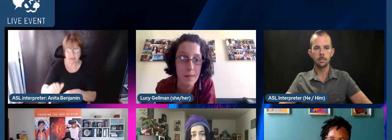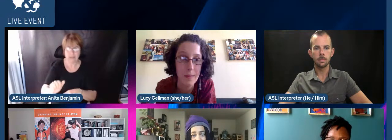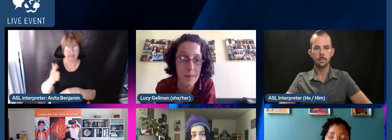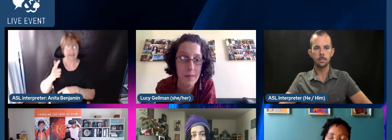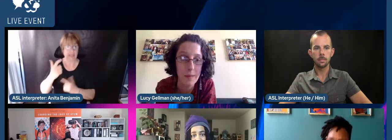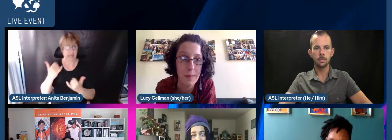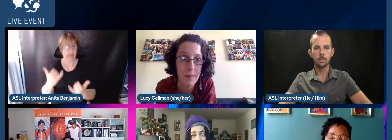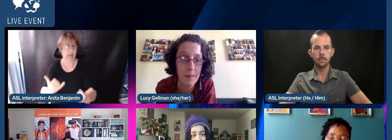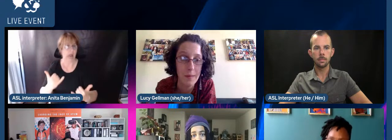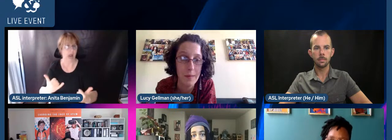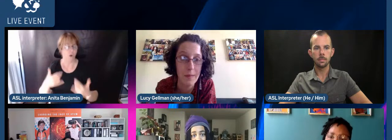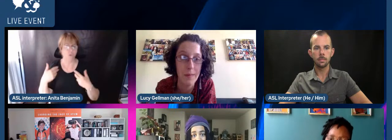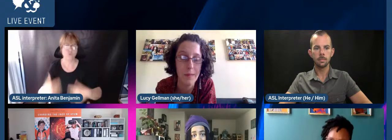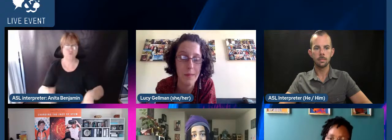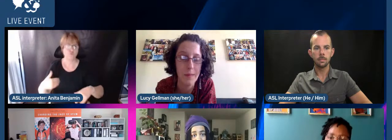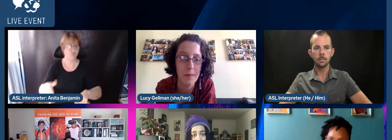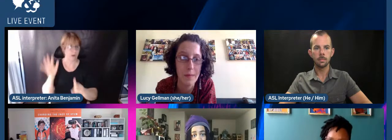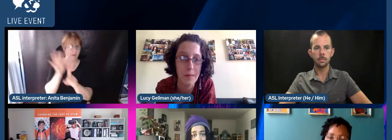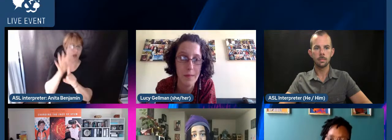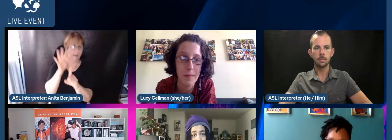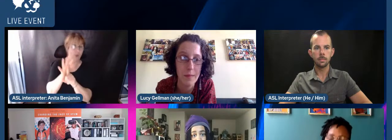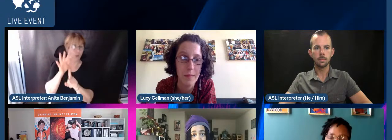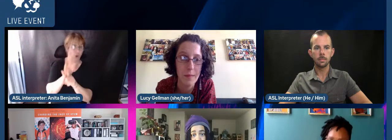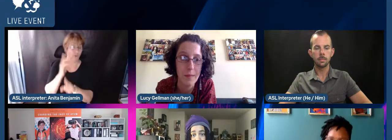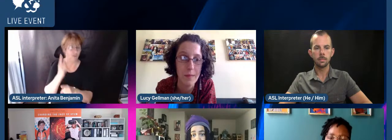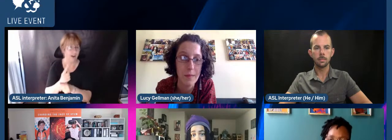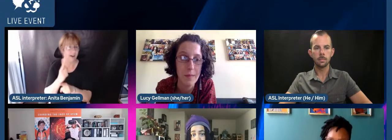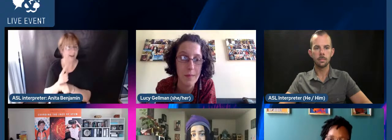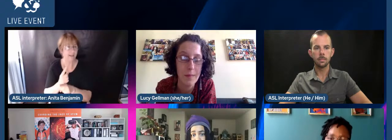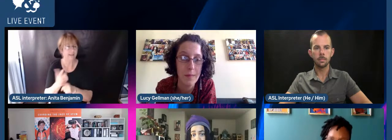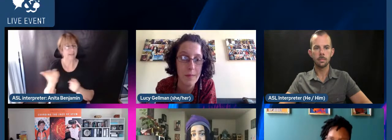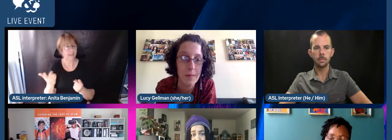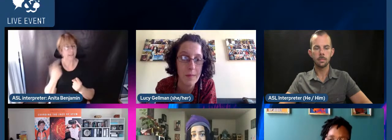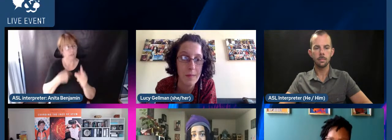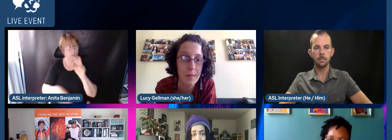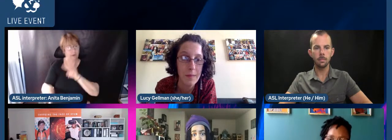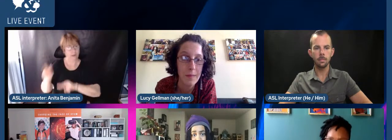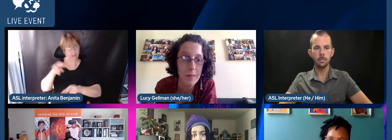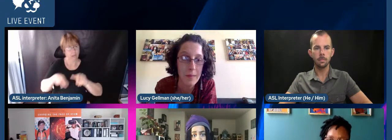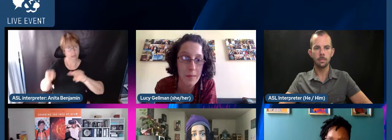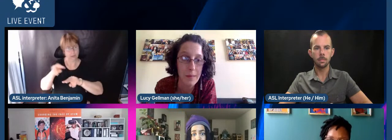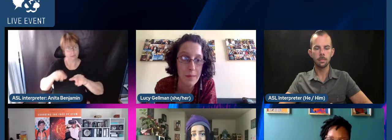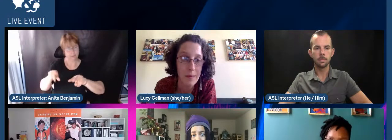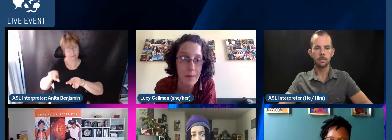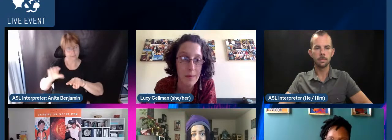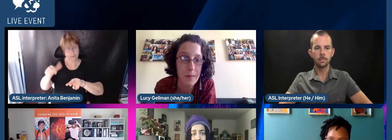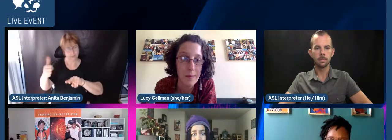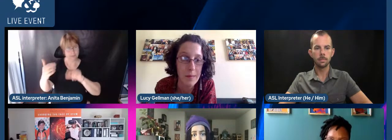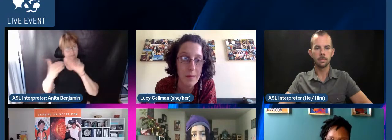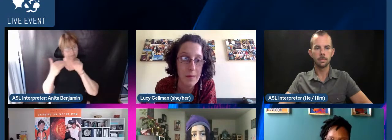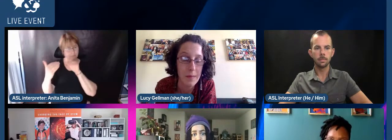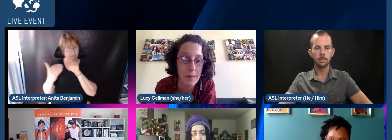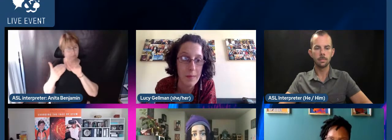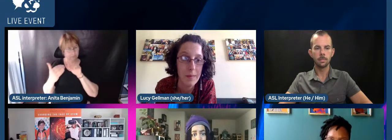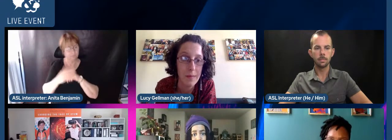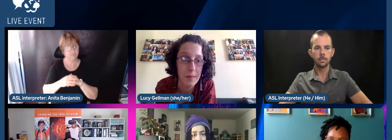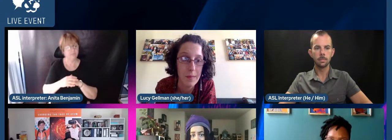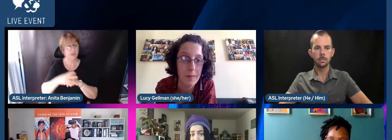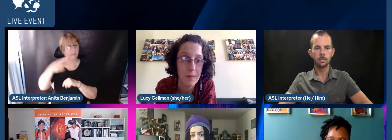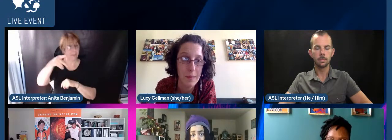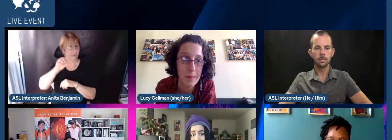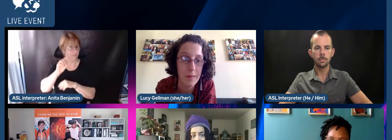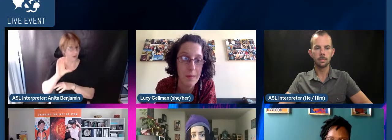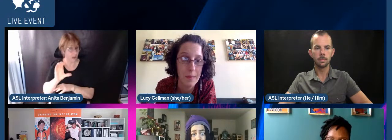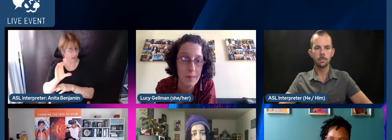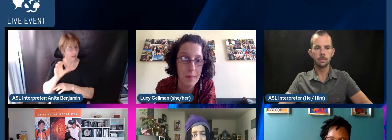latest flavor of the moment, right? But when I look at my colleagues that are people of color that